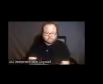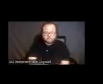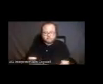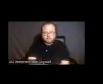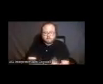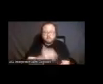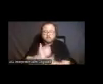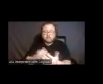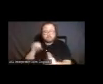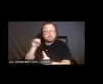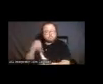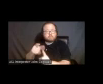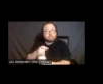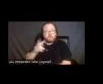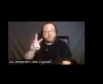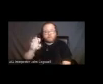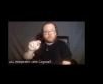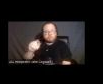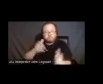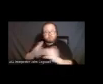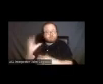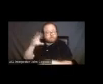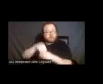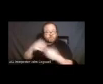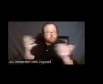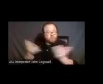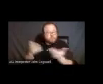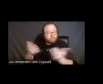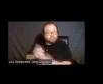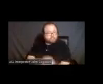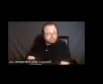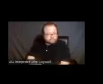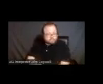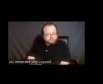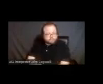Some highlights from the WET plan include